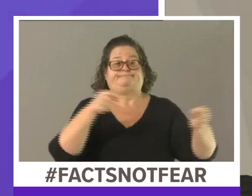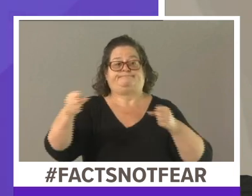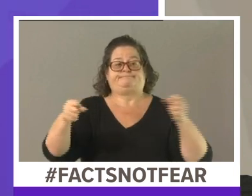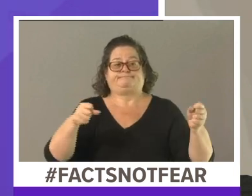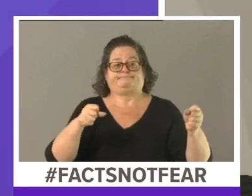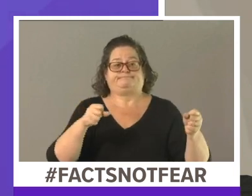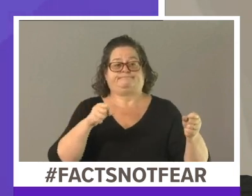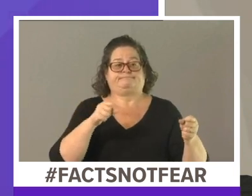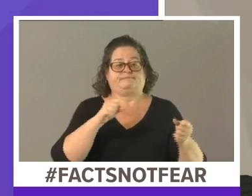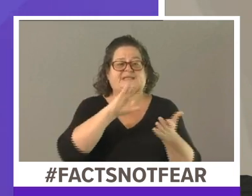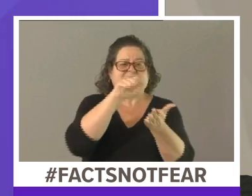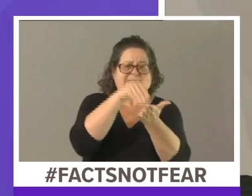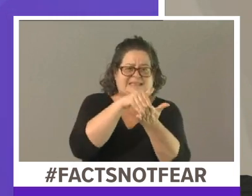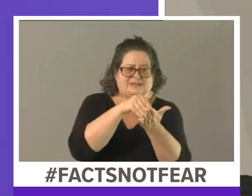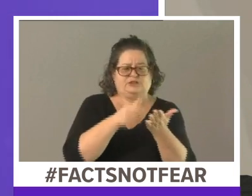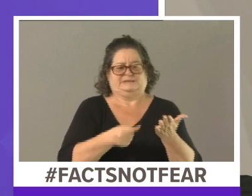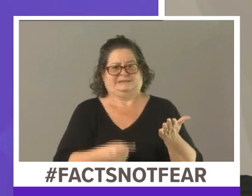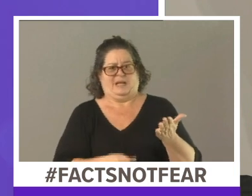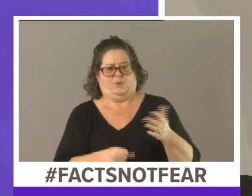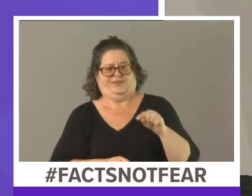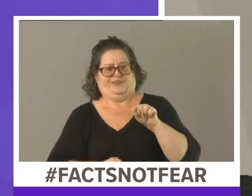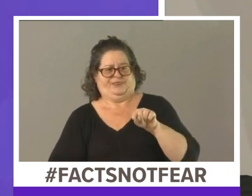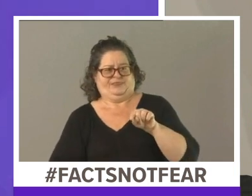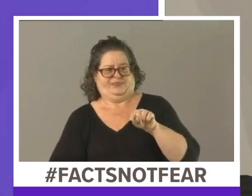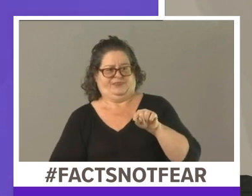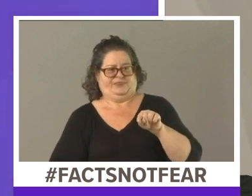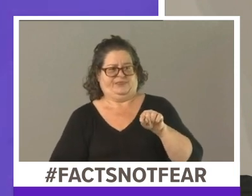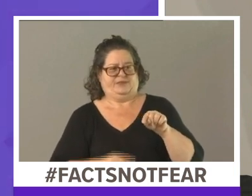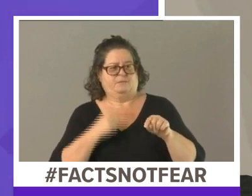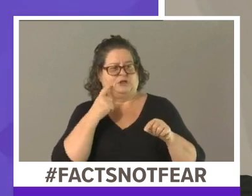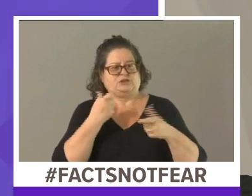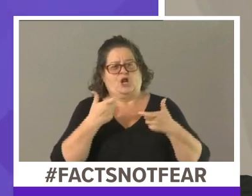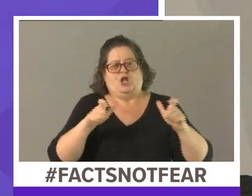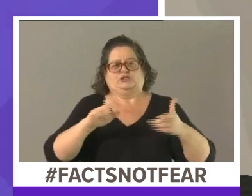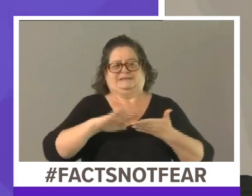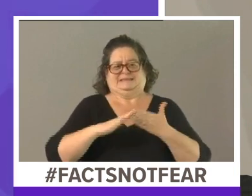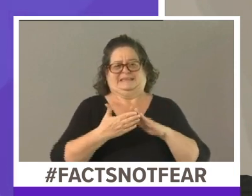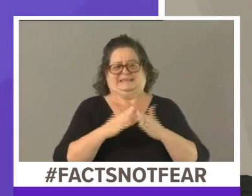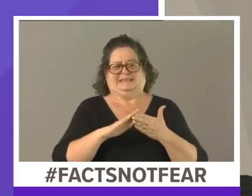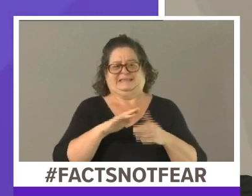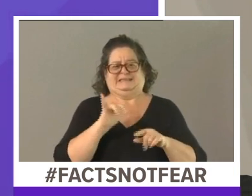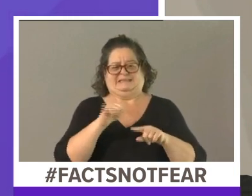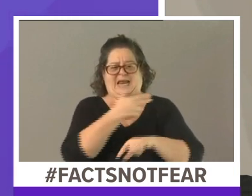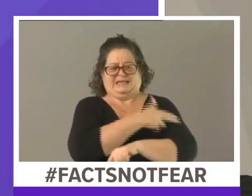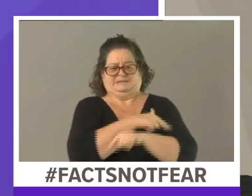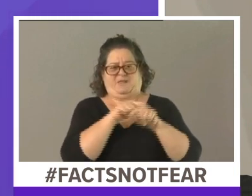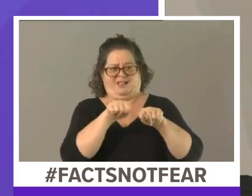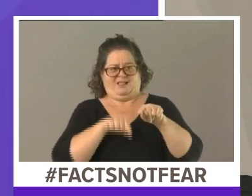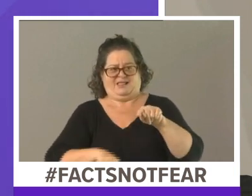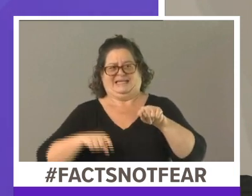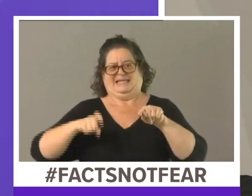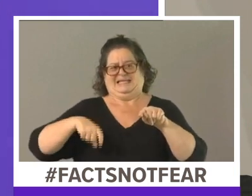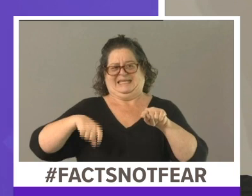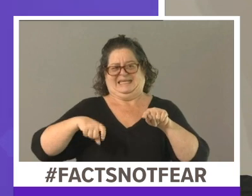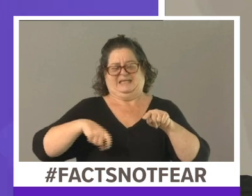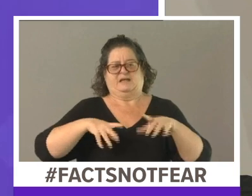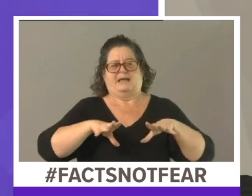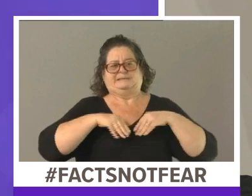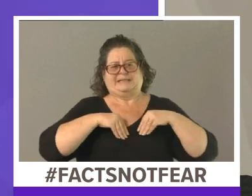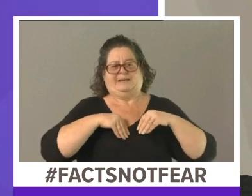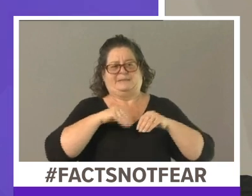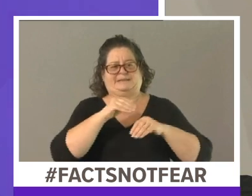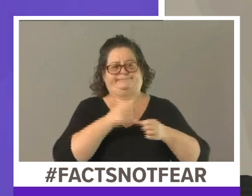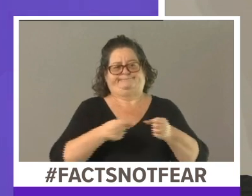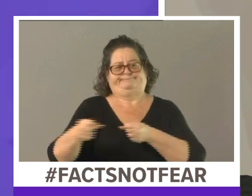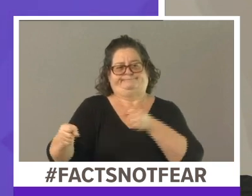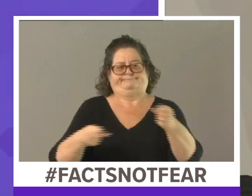high acuity metropolitan hospitals are taking a significant amount of the transferred patients. The other